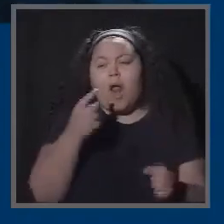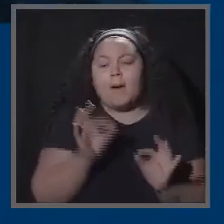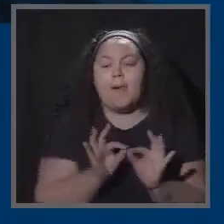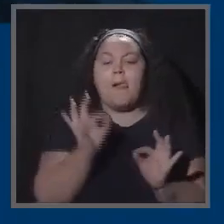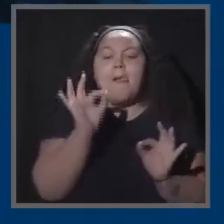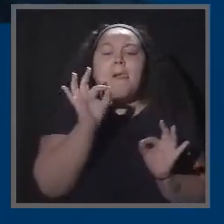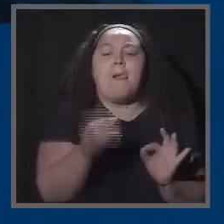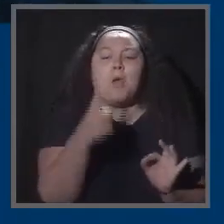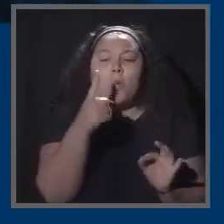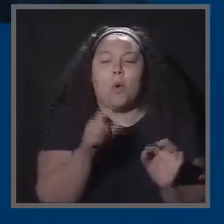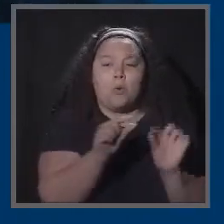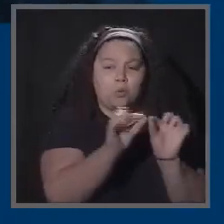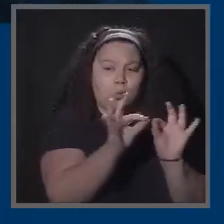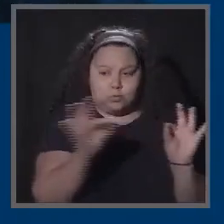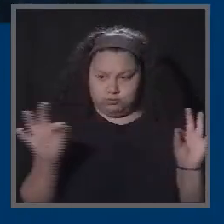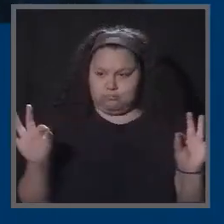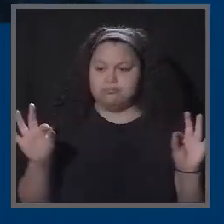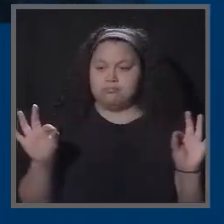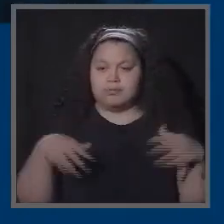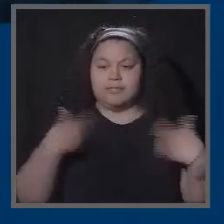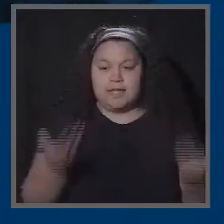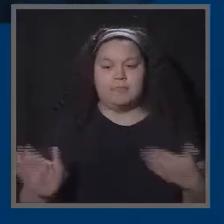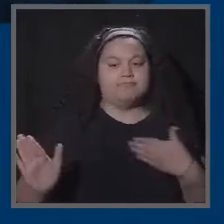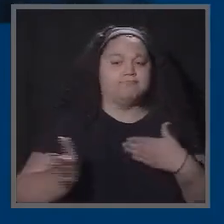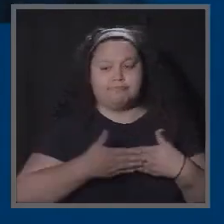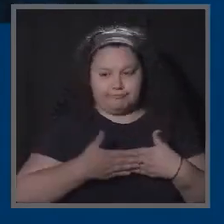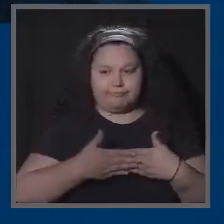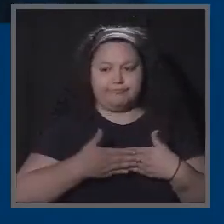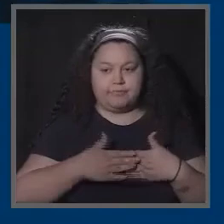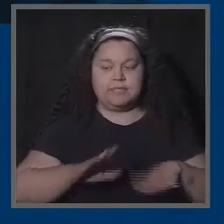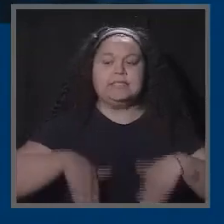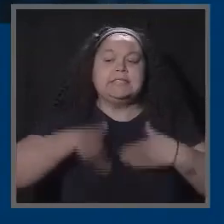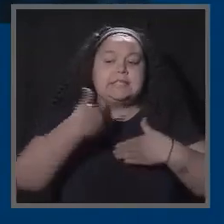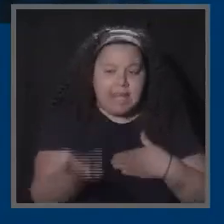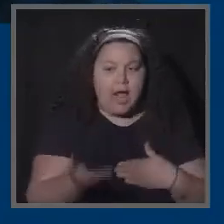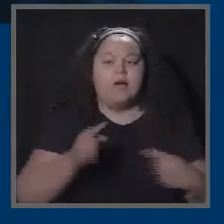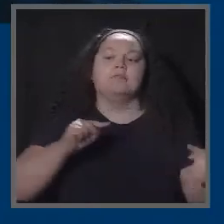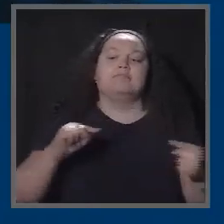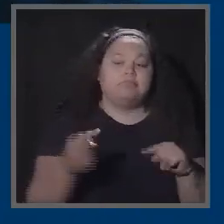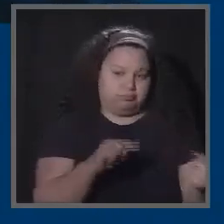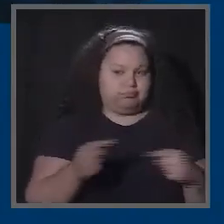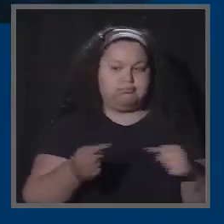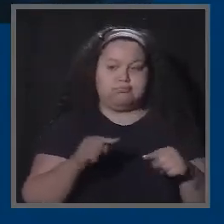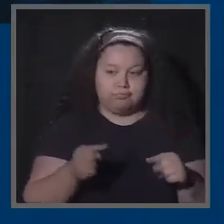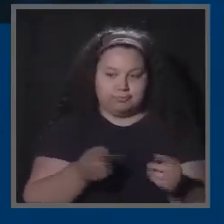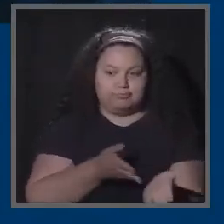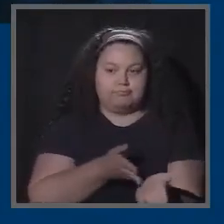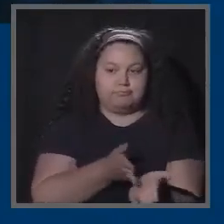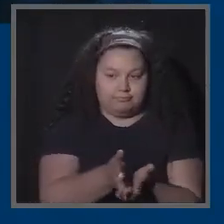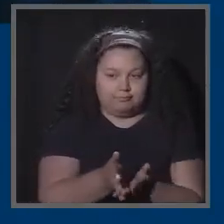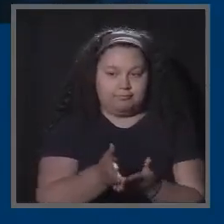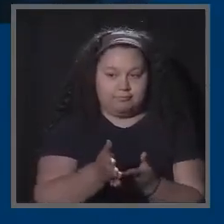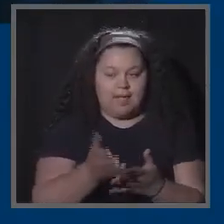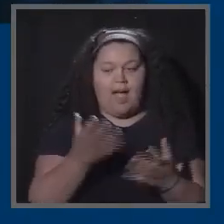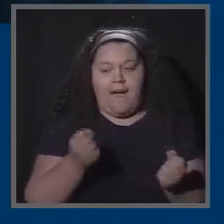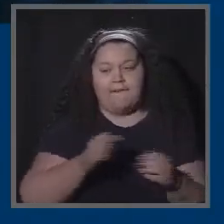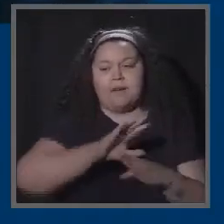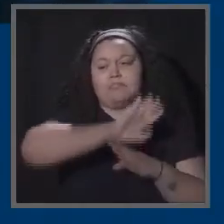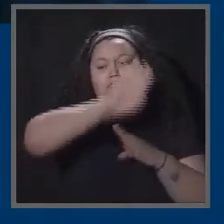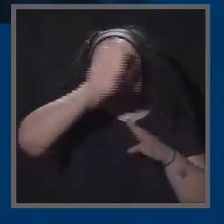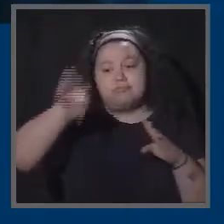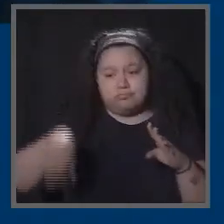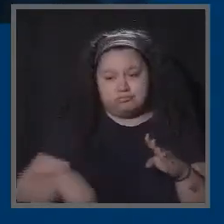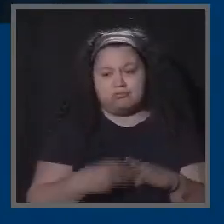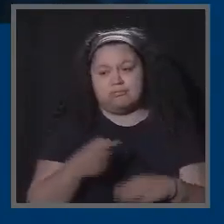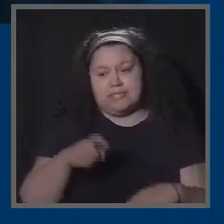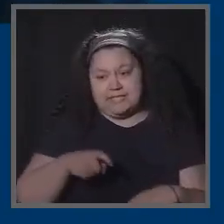we'll close this panel. I encourage you to continue the discussion then over the day for those who have the chance to be